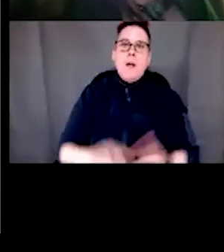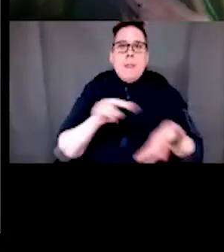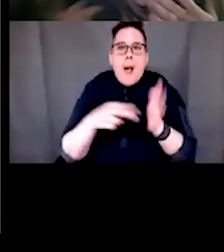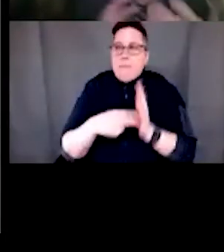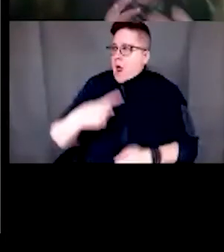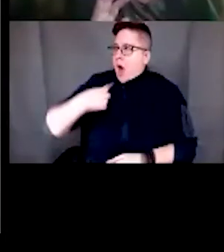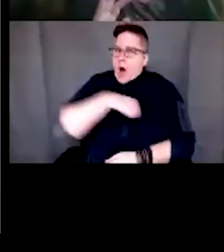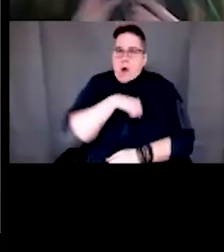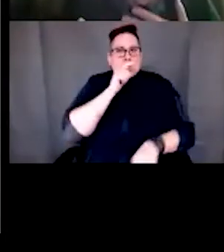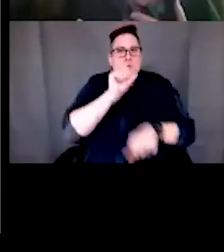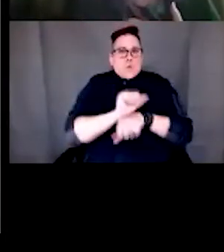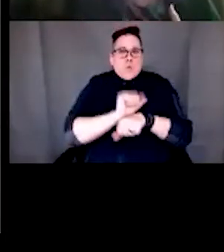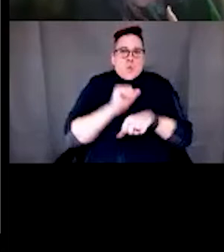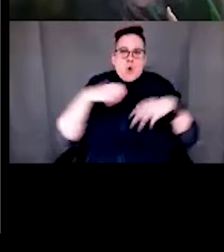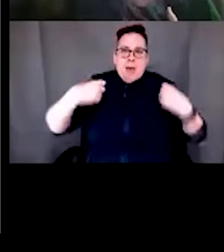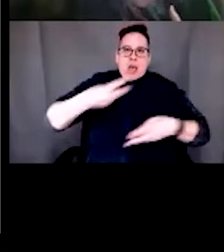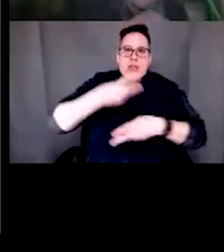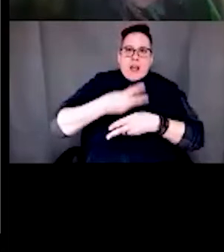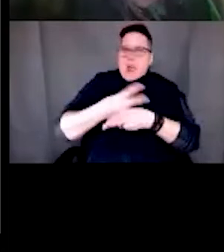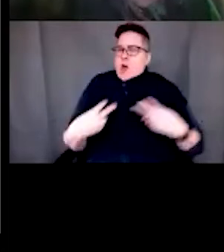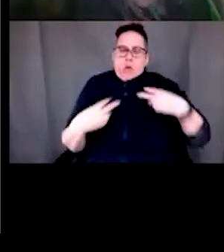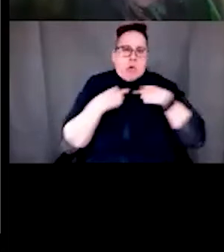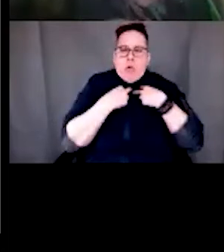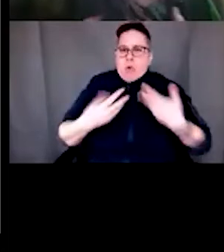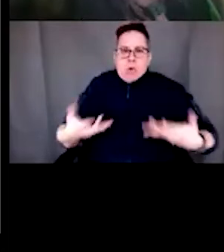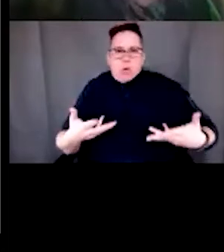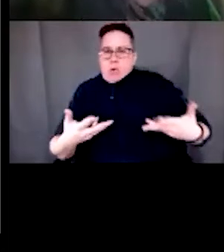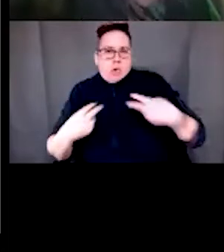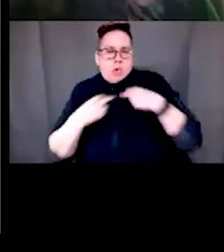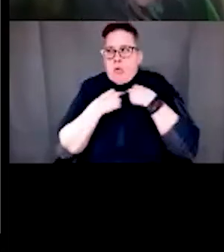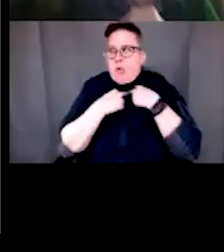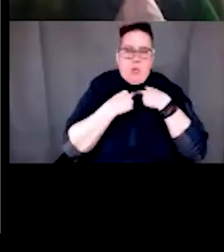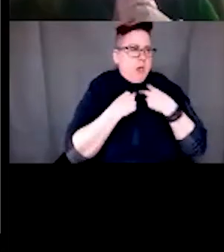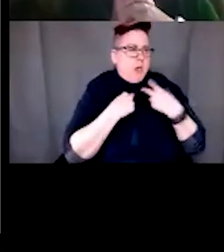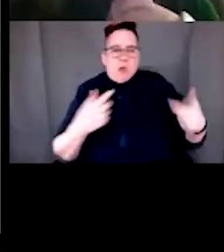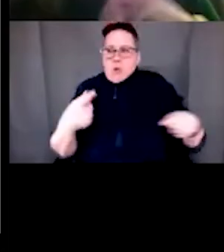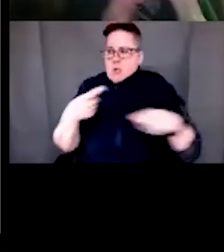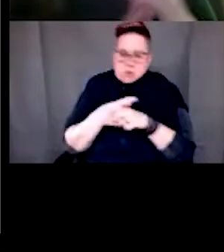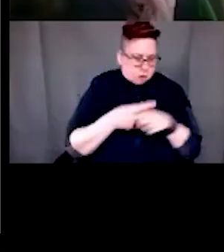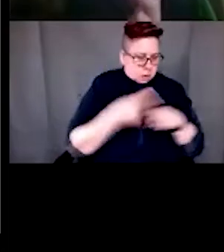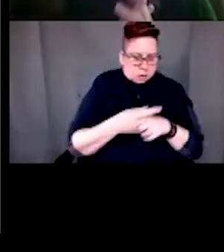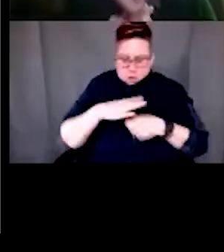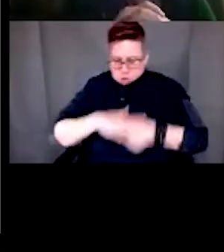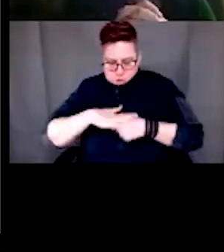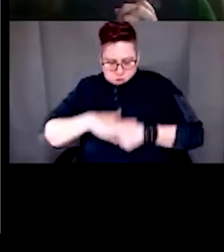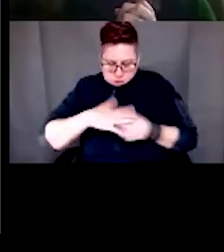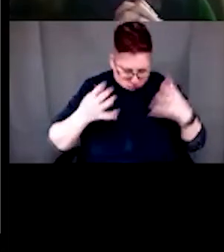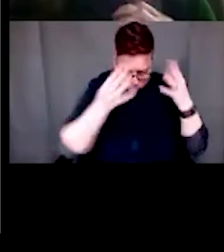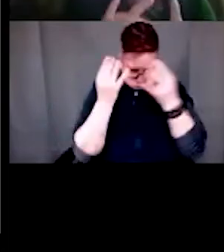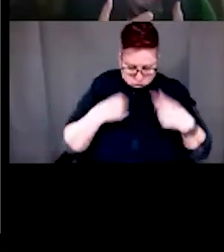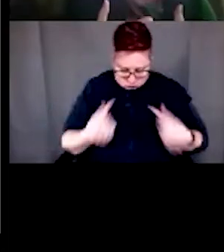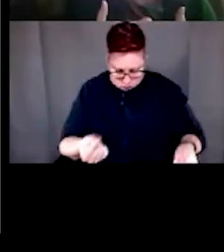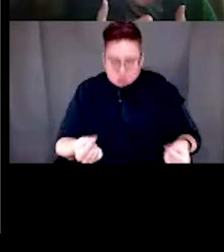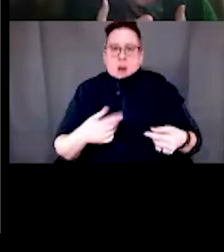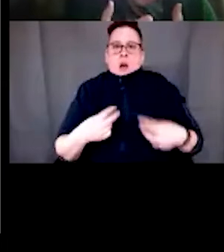practitioners into terrible situations, moral dilemmas and situations of moral distress. Moral dilemmas are situations